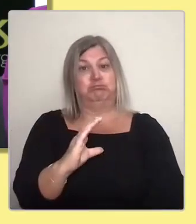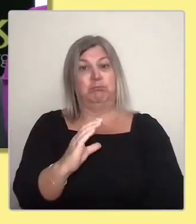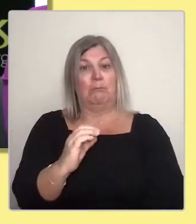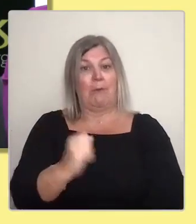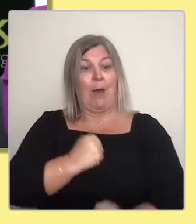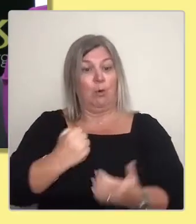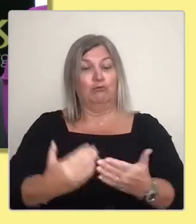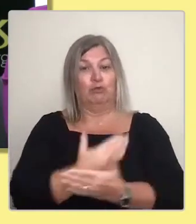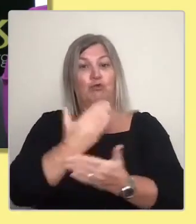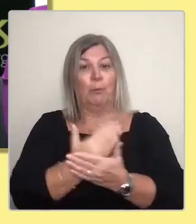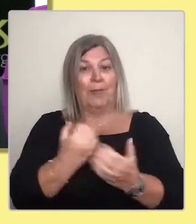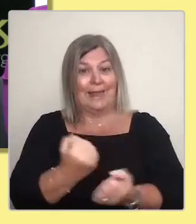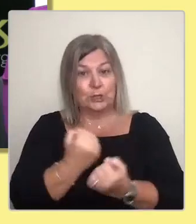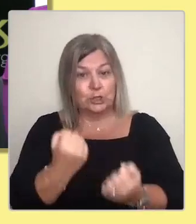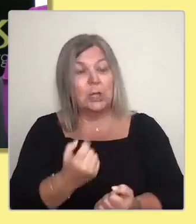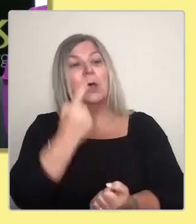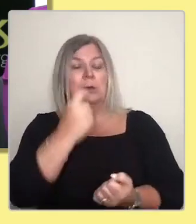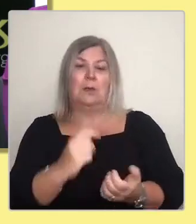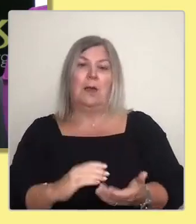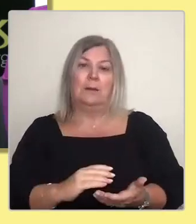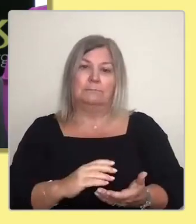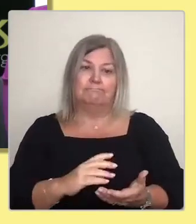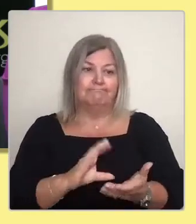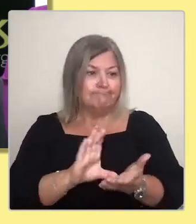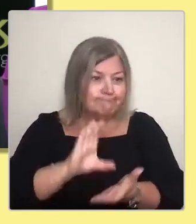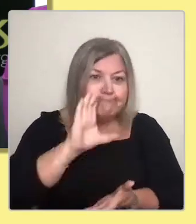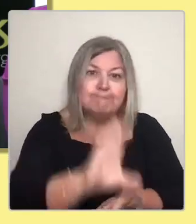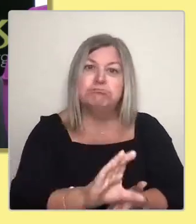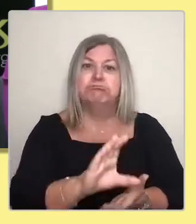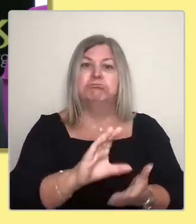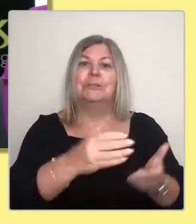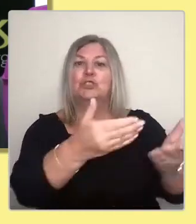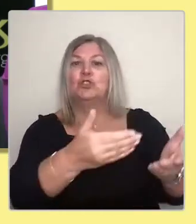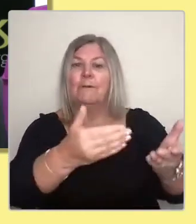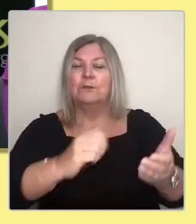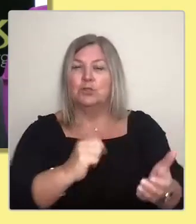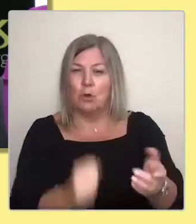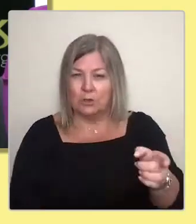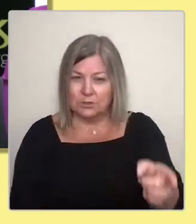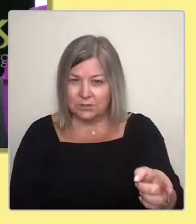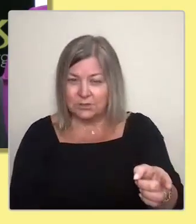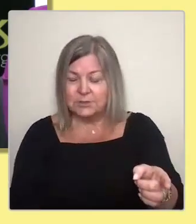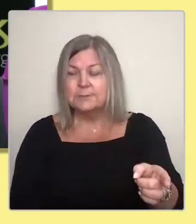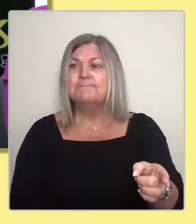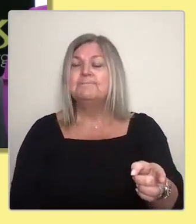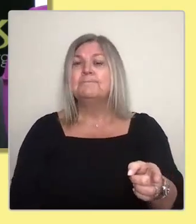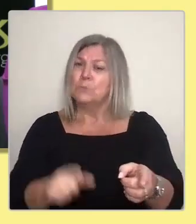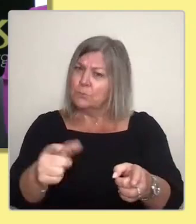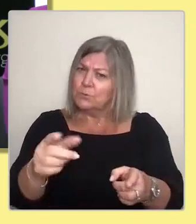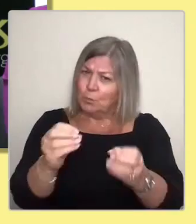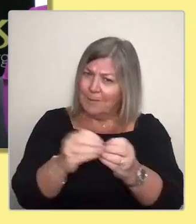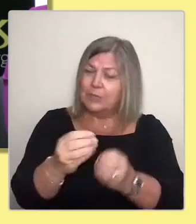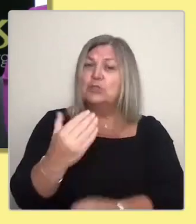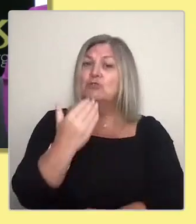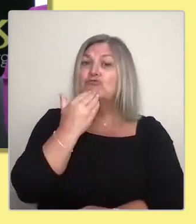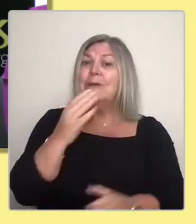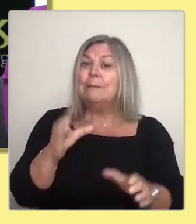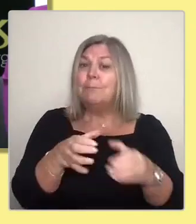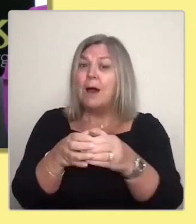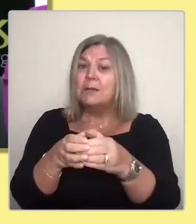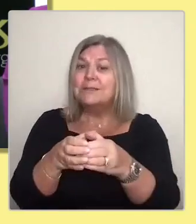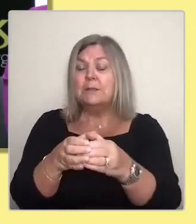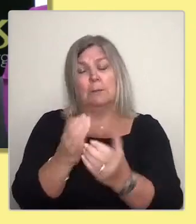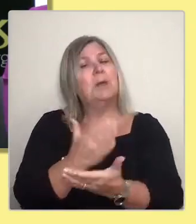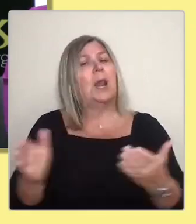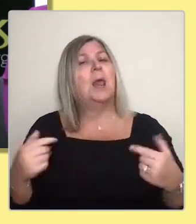every single agenda of the next First Minister of Scotland. To answer your question about the Green Party, which you asked, again, I have made it absolutely clear, I think,